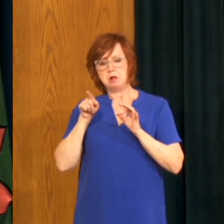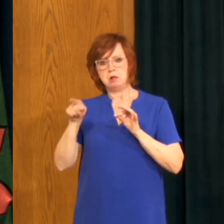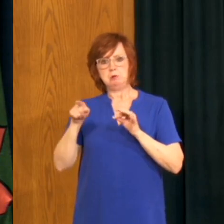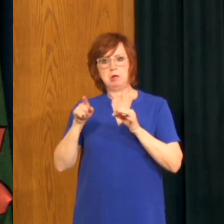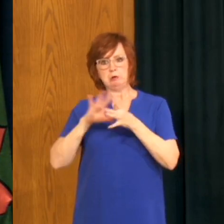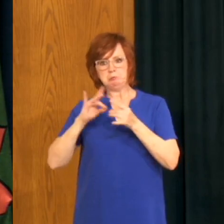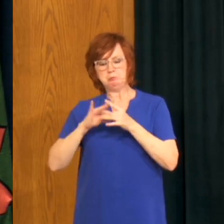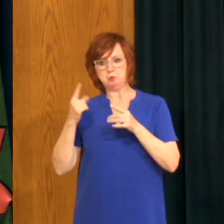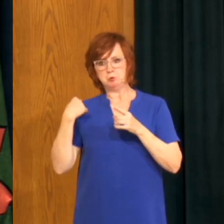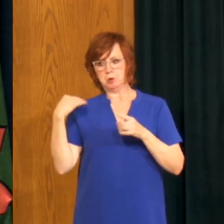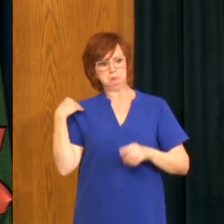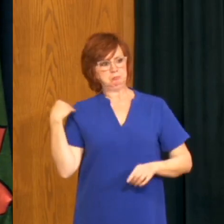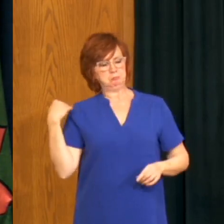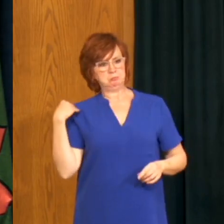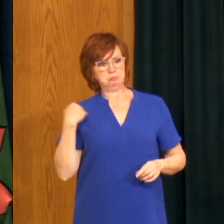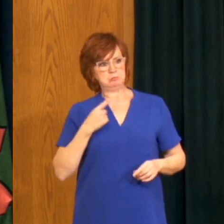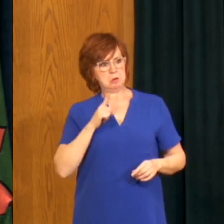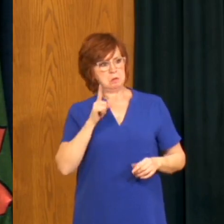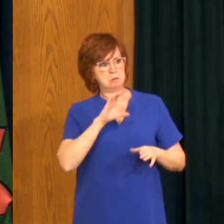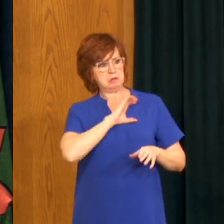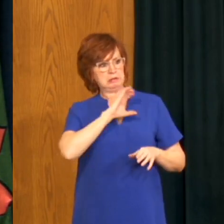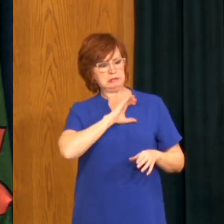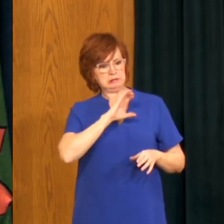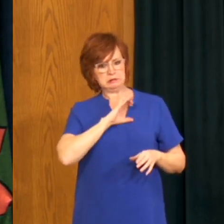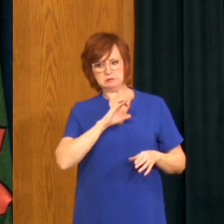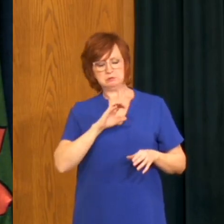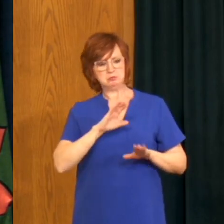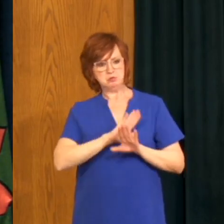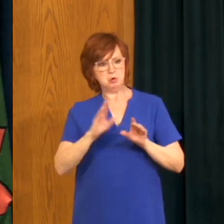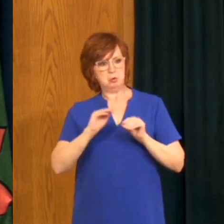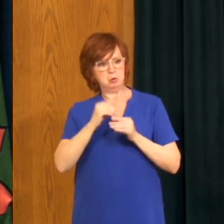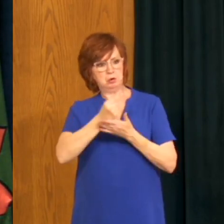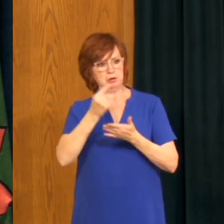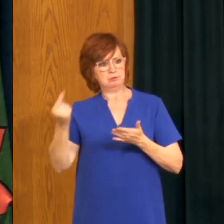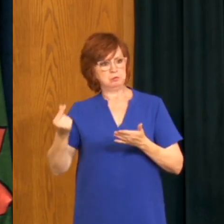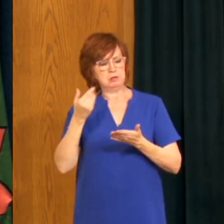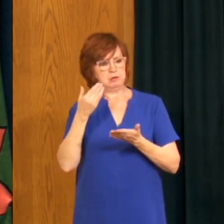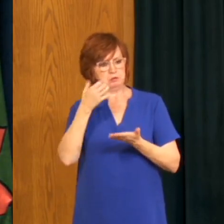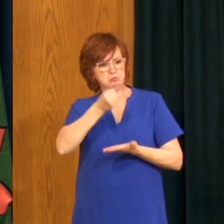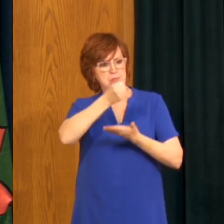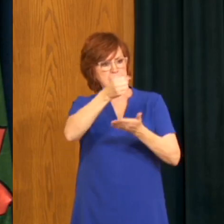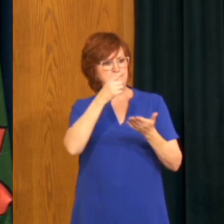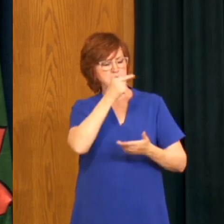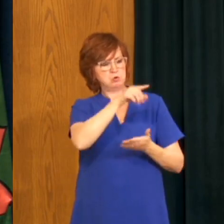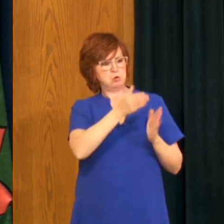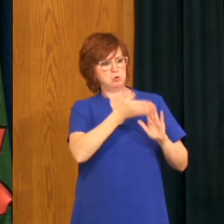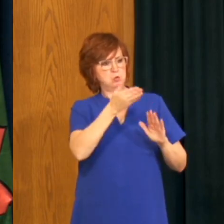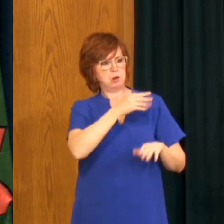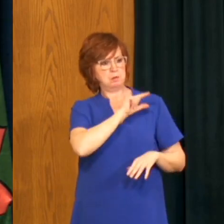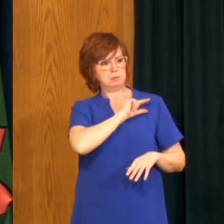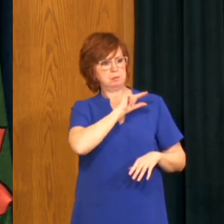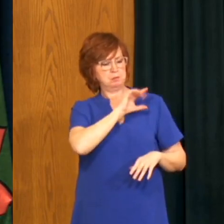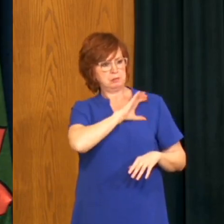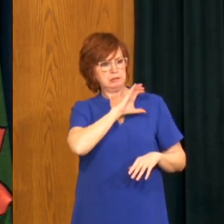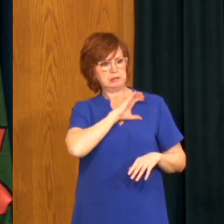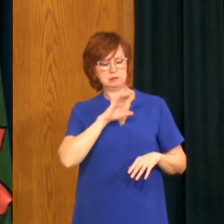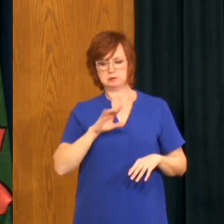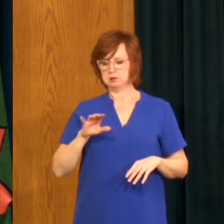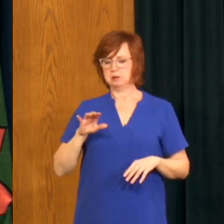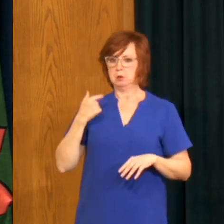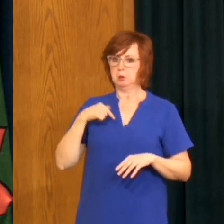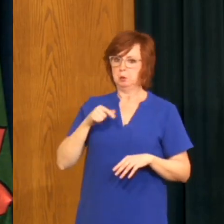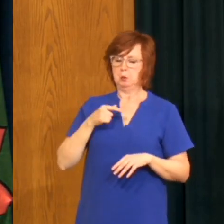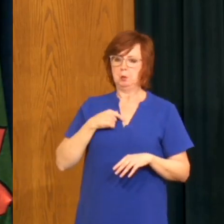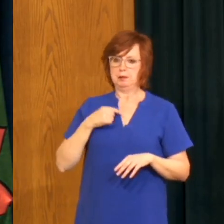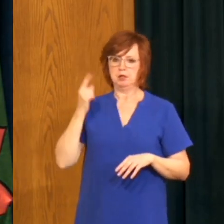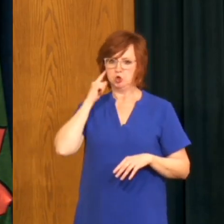been under active consideration to my knowledge, but there is a very important conversation I think as we move forward through the next number of